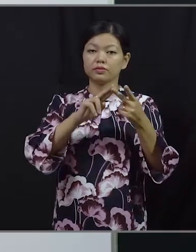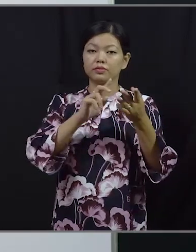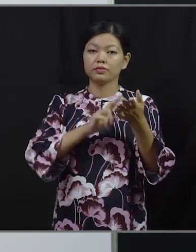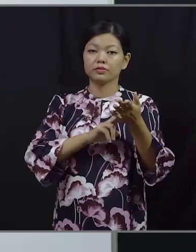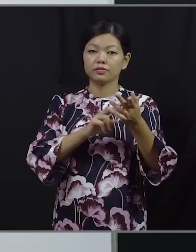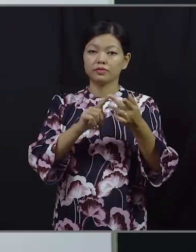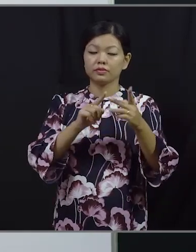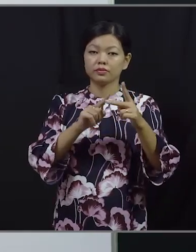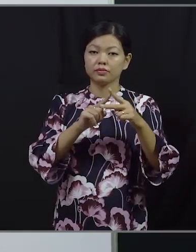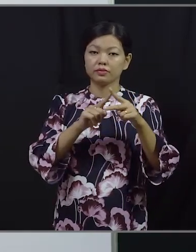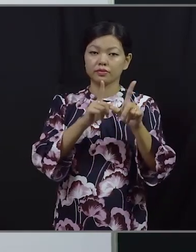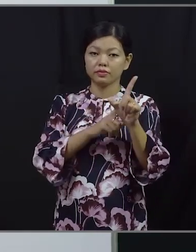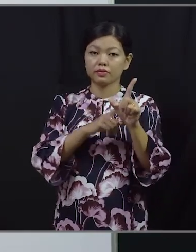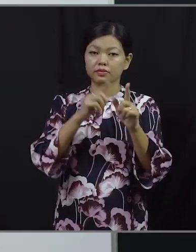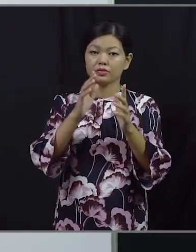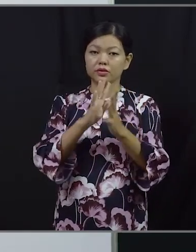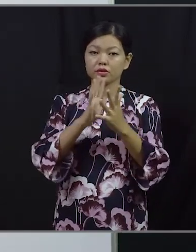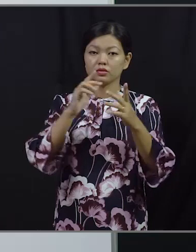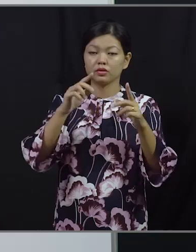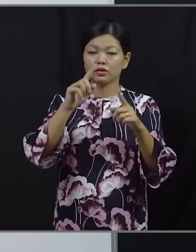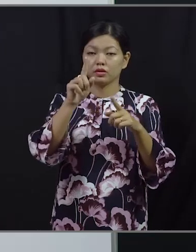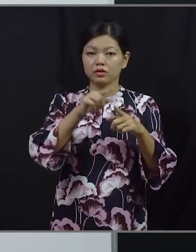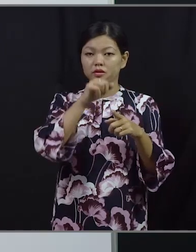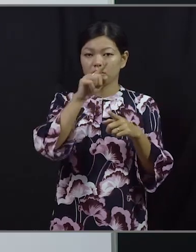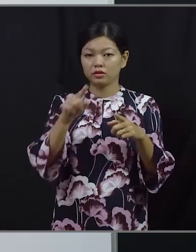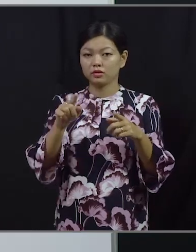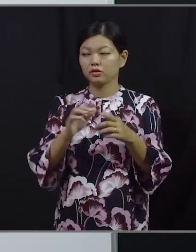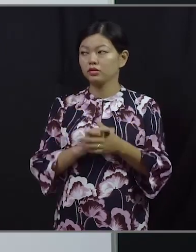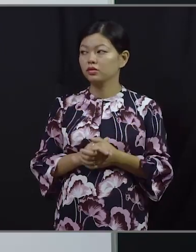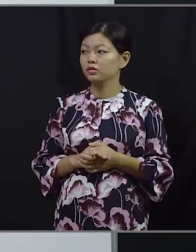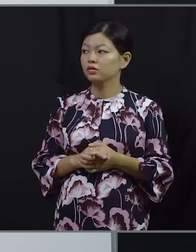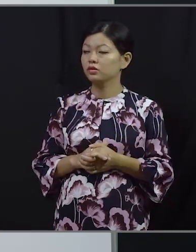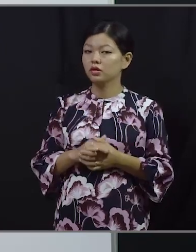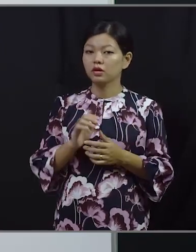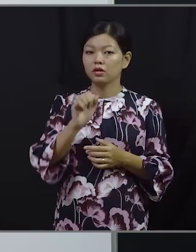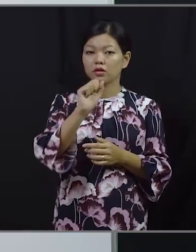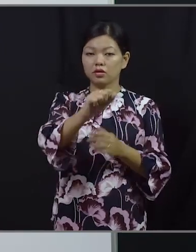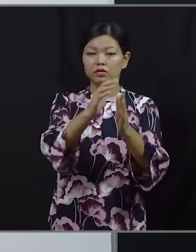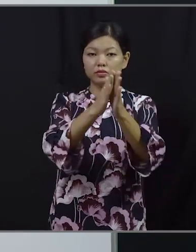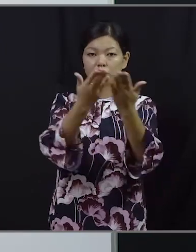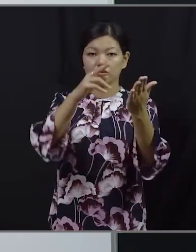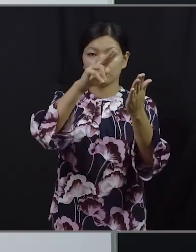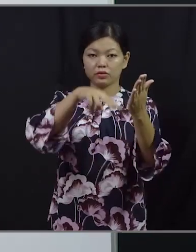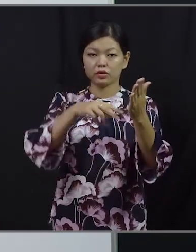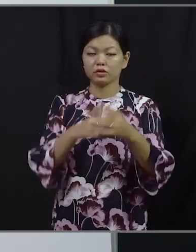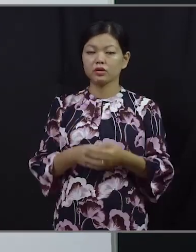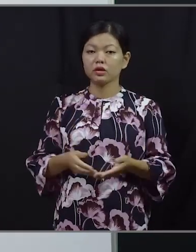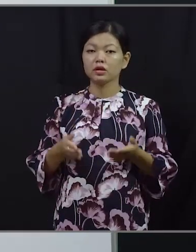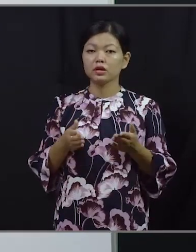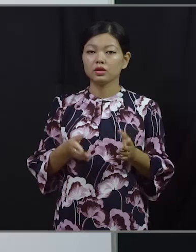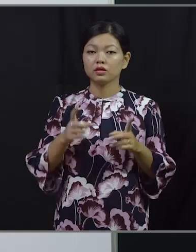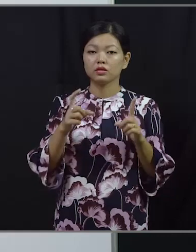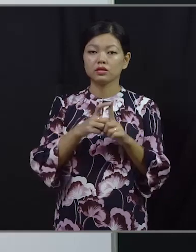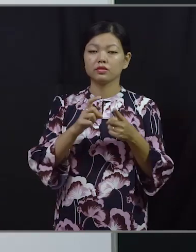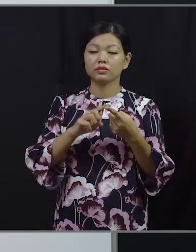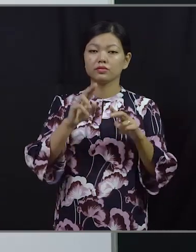here working principle, working as well as principle, you can go through the book, but here I'll just define the magnifying power, or we